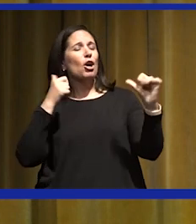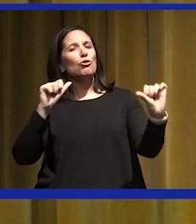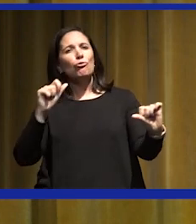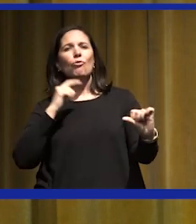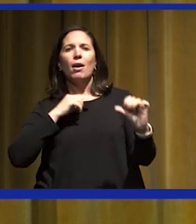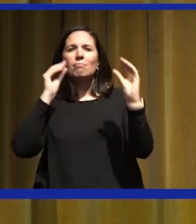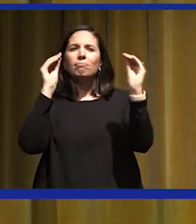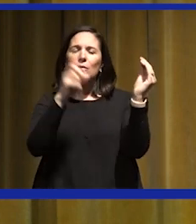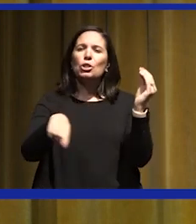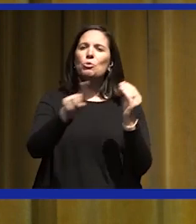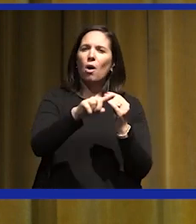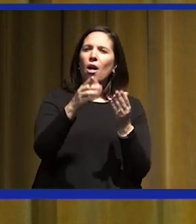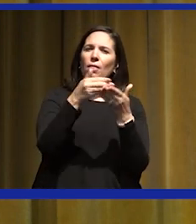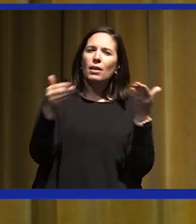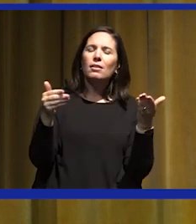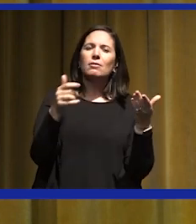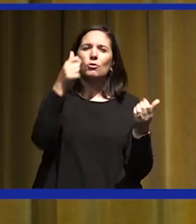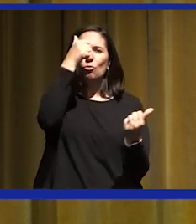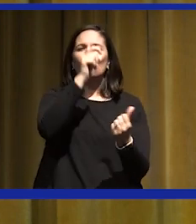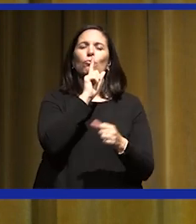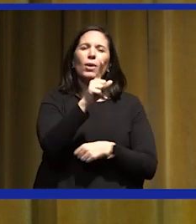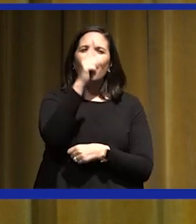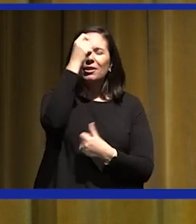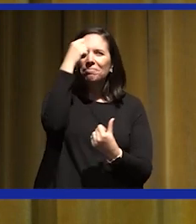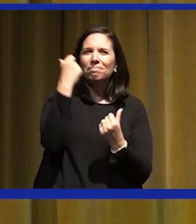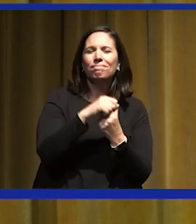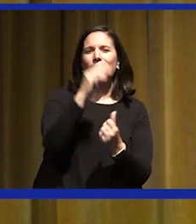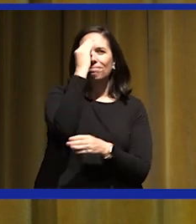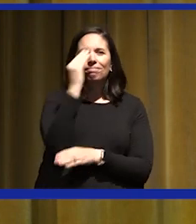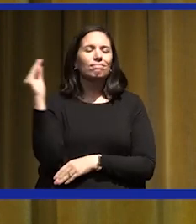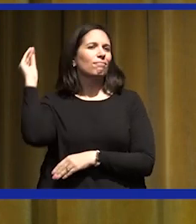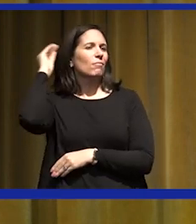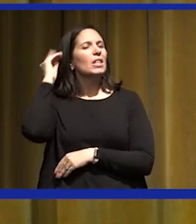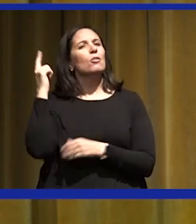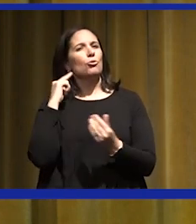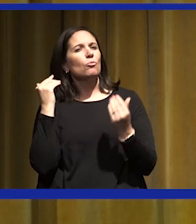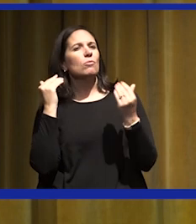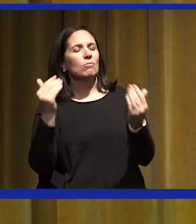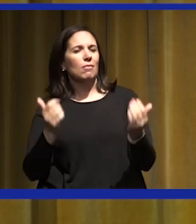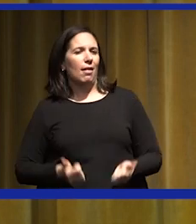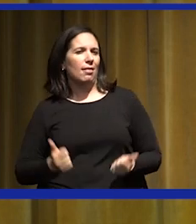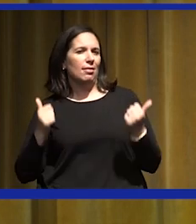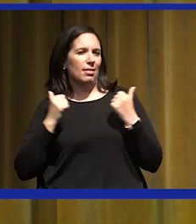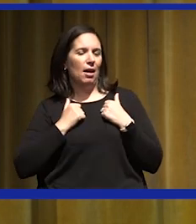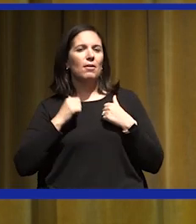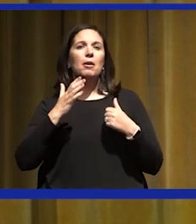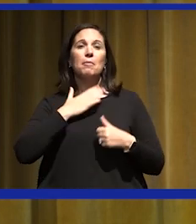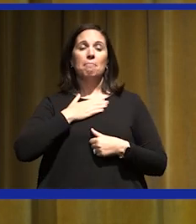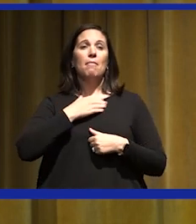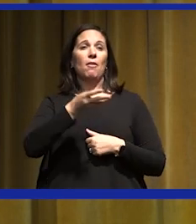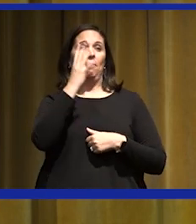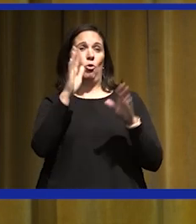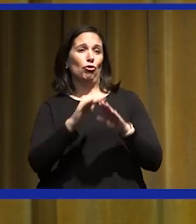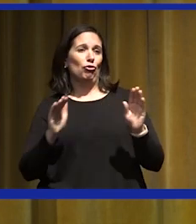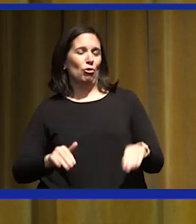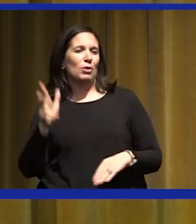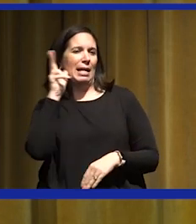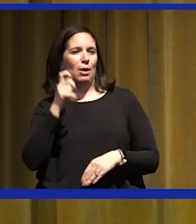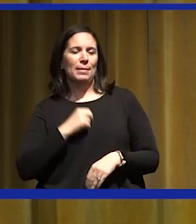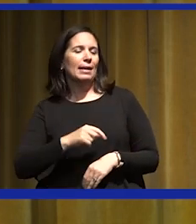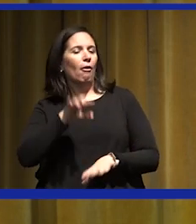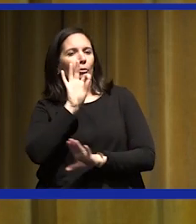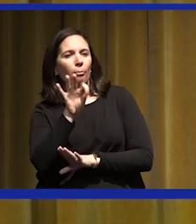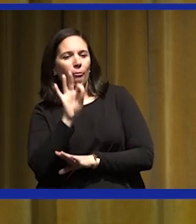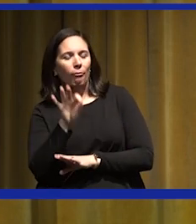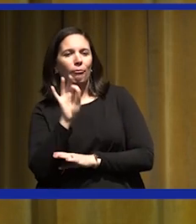are essential to be mindful of as you continue to learn and grow all throughout life. My four children hear this little talk